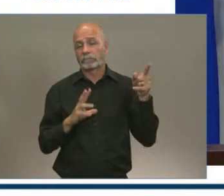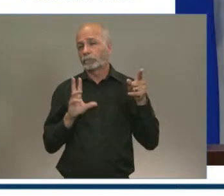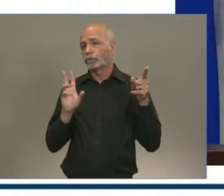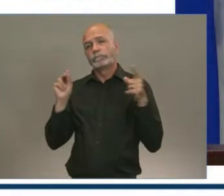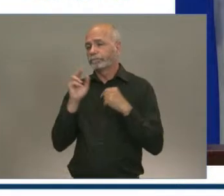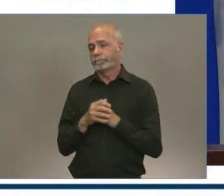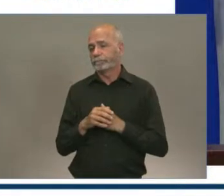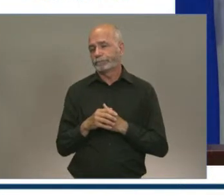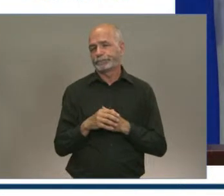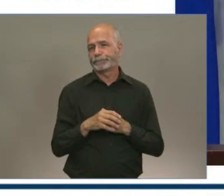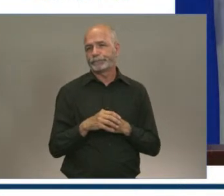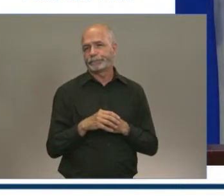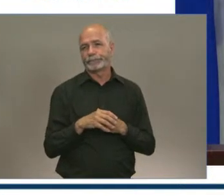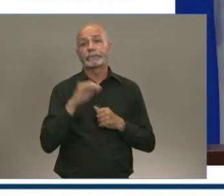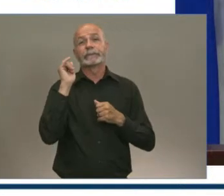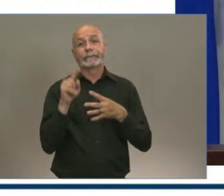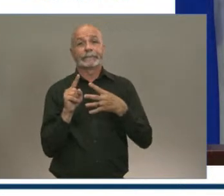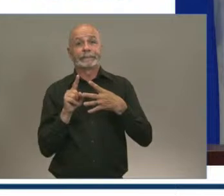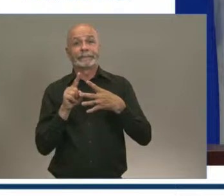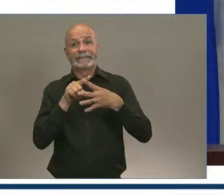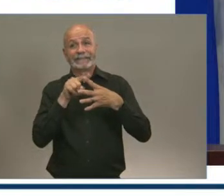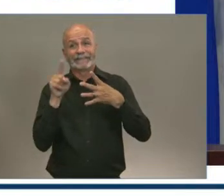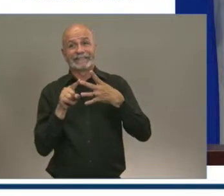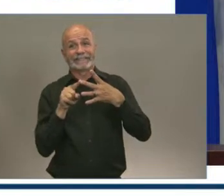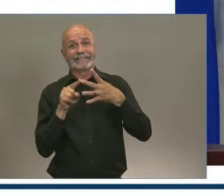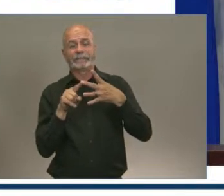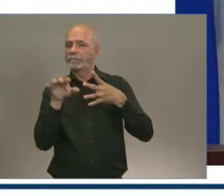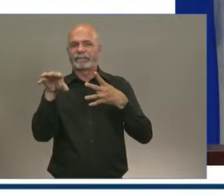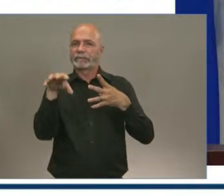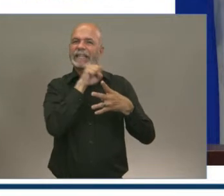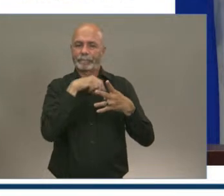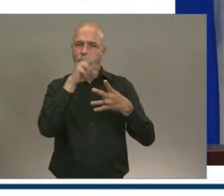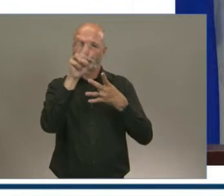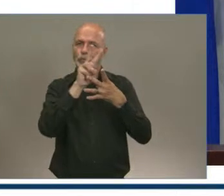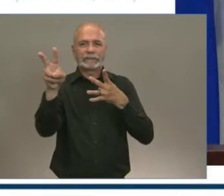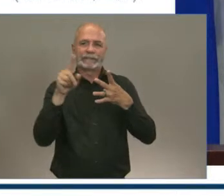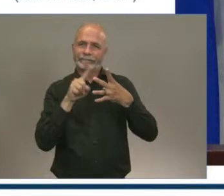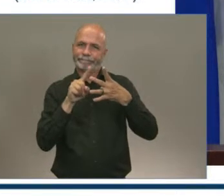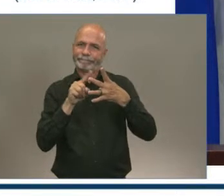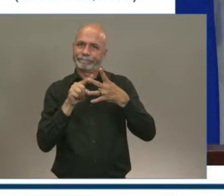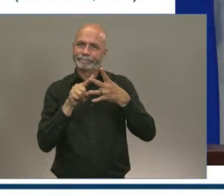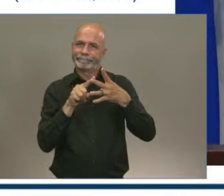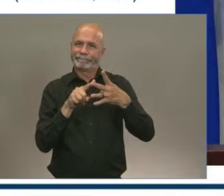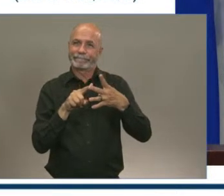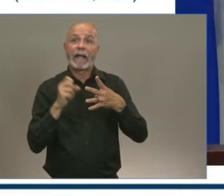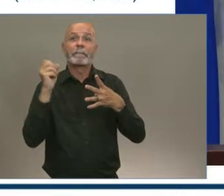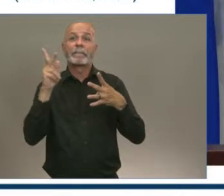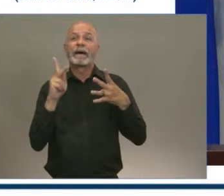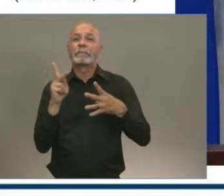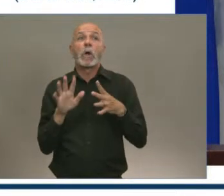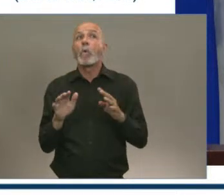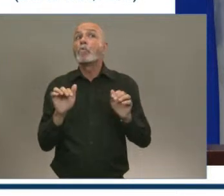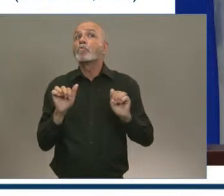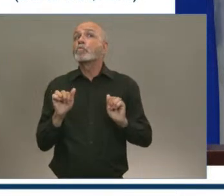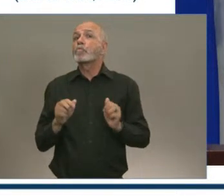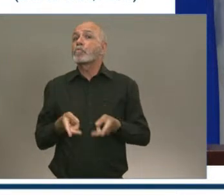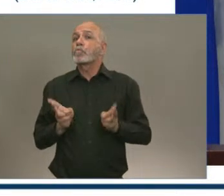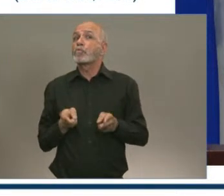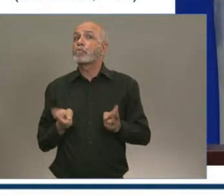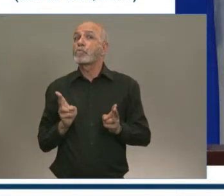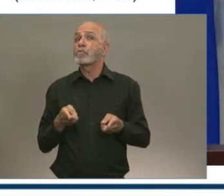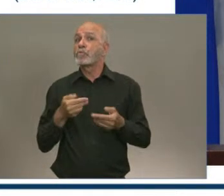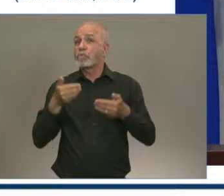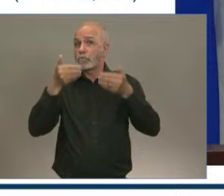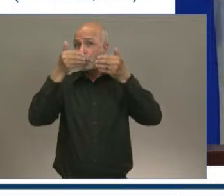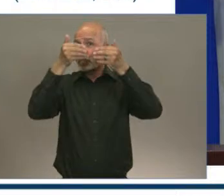for phase 2 we would need a minimum of 2 weeks. I know there's a lot of folks that would like to see us expedite that plan, but as